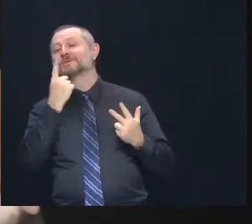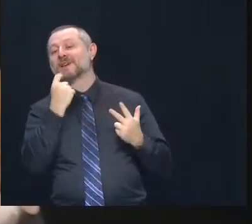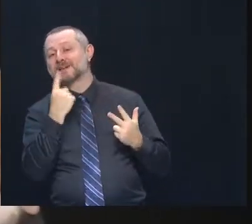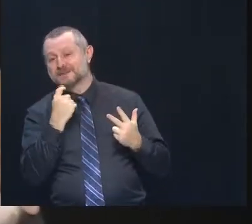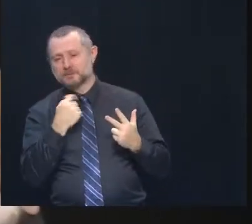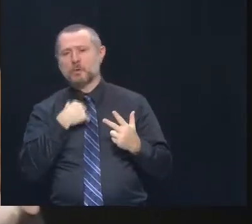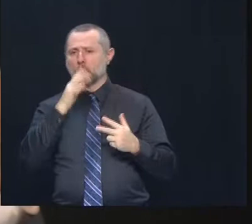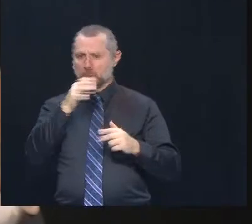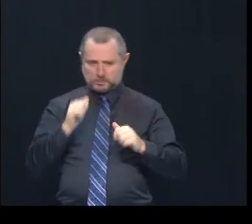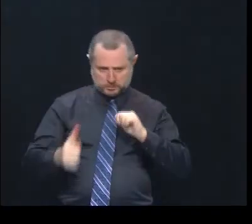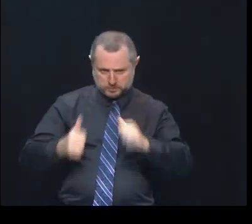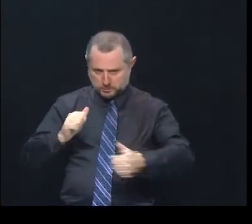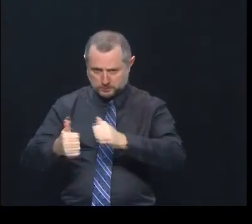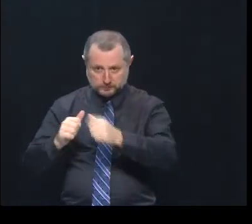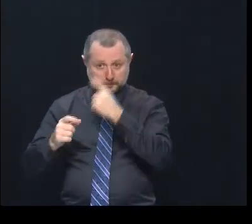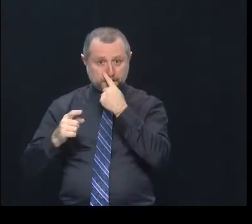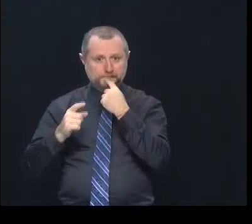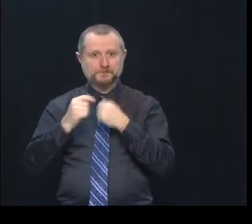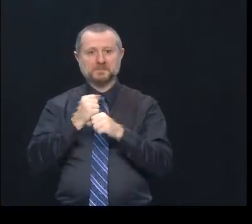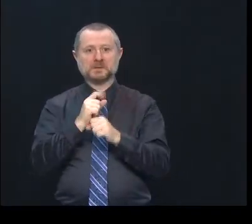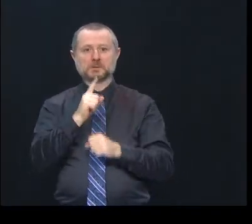that.